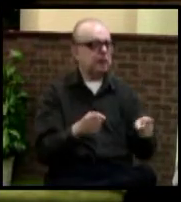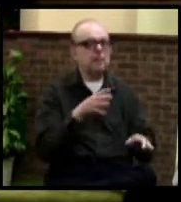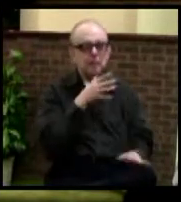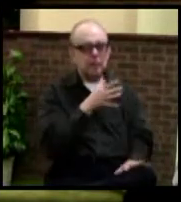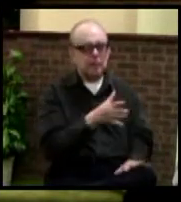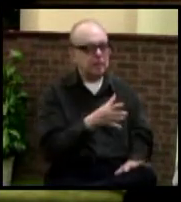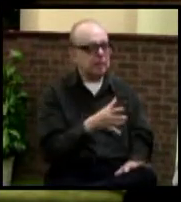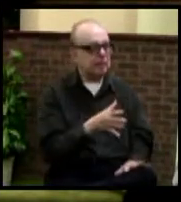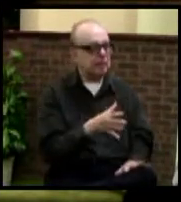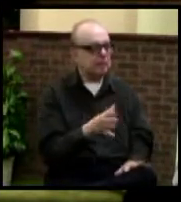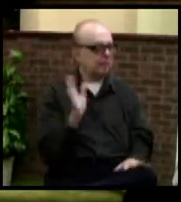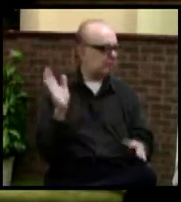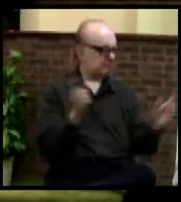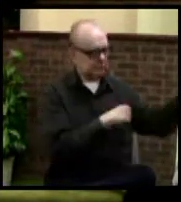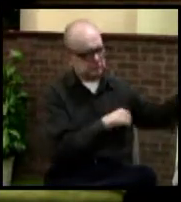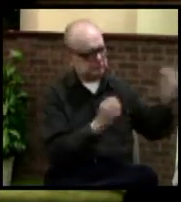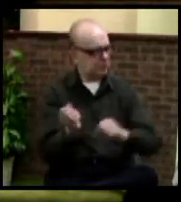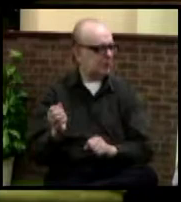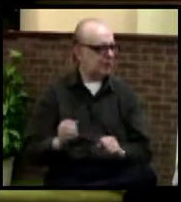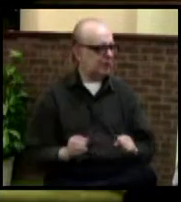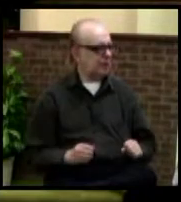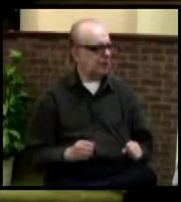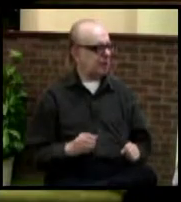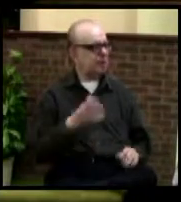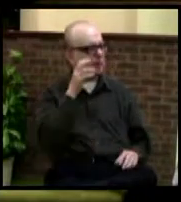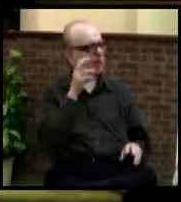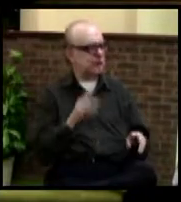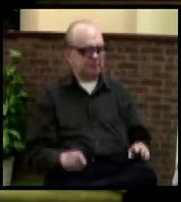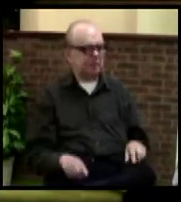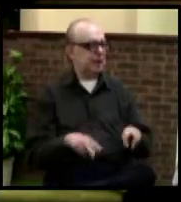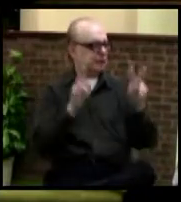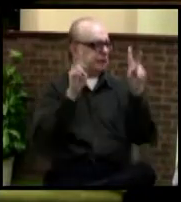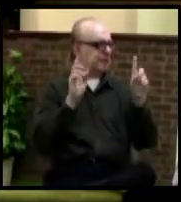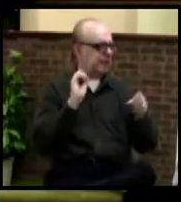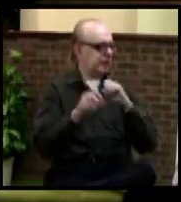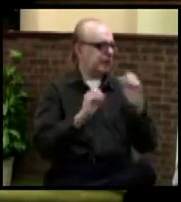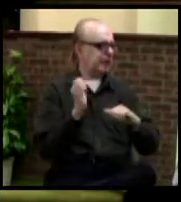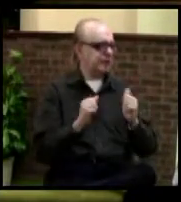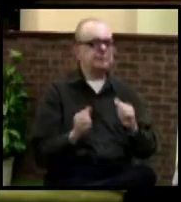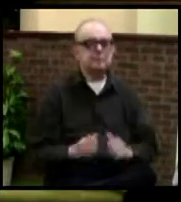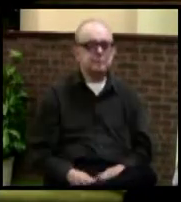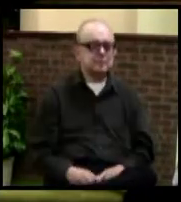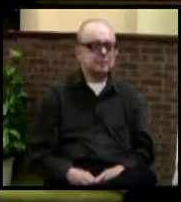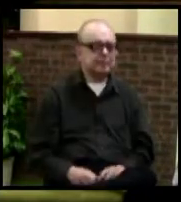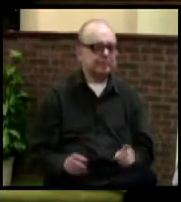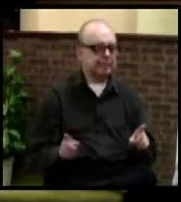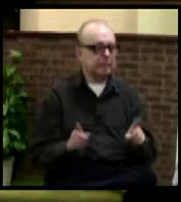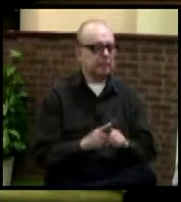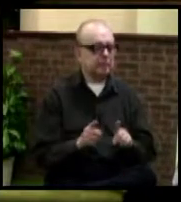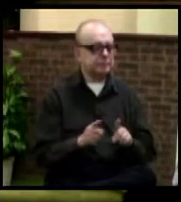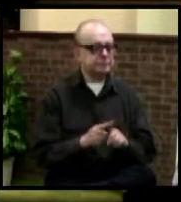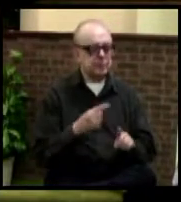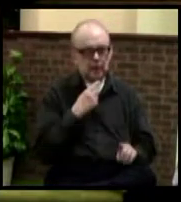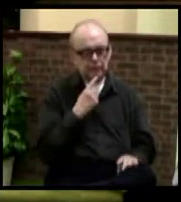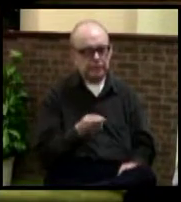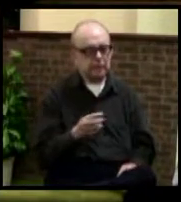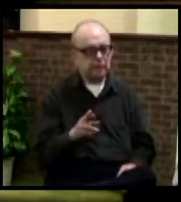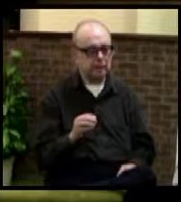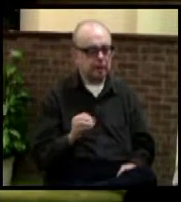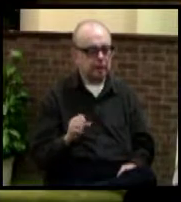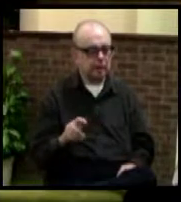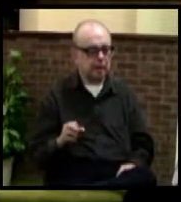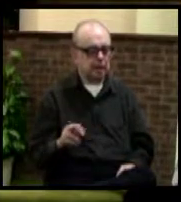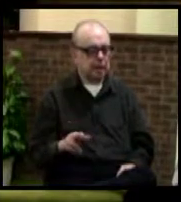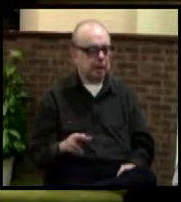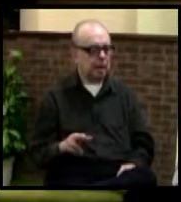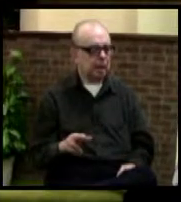her, just thrashing and flailing and everything, she would say. And she also told him, she said, "Well, you know what,